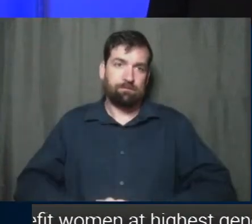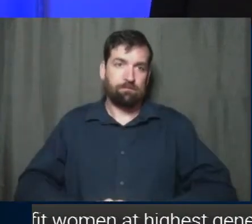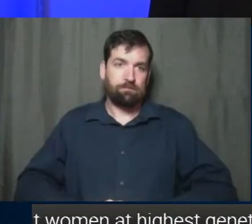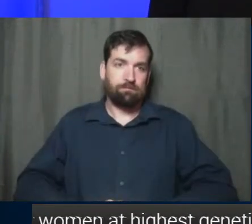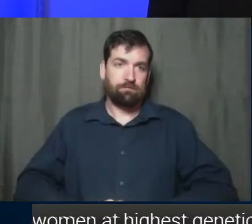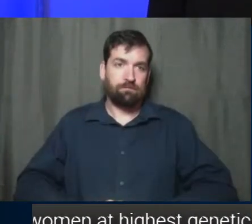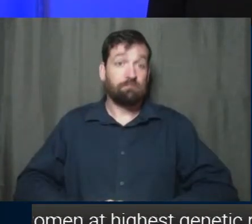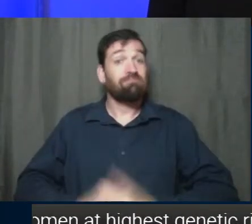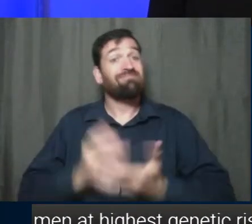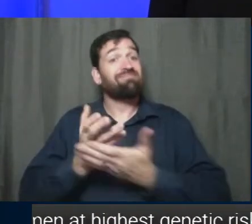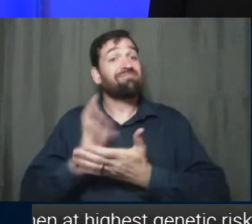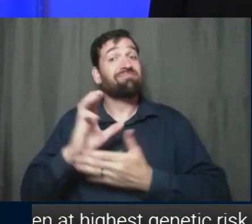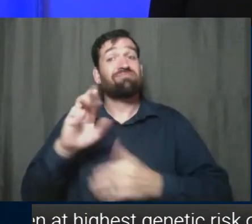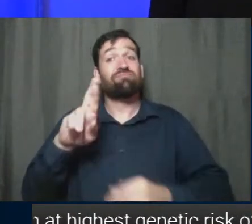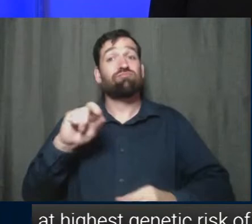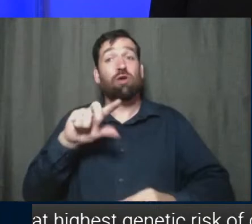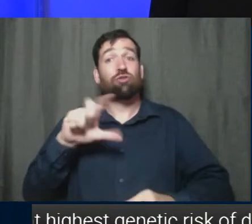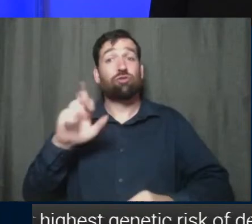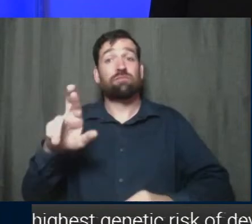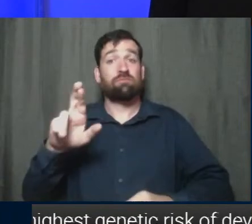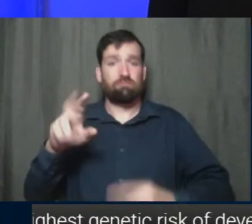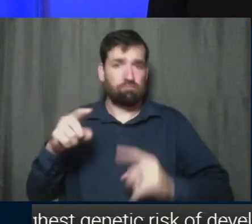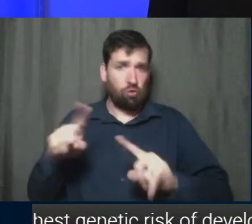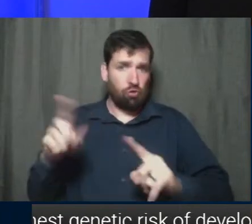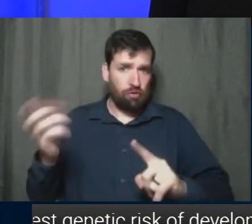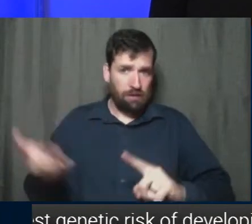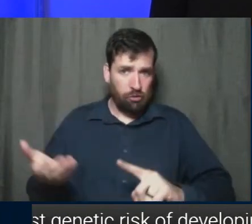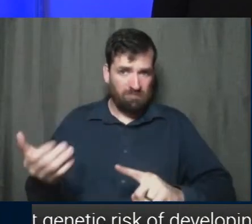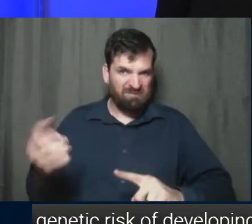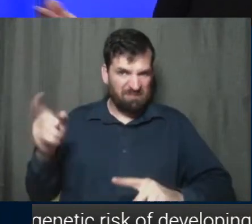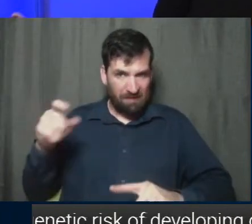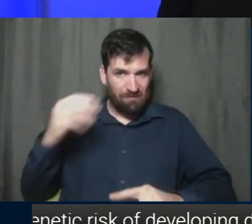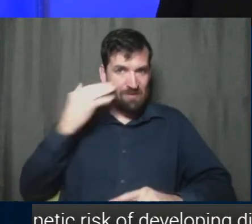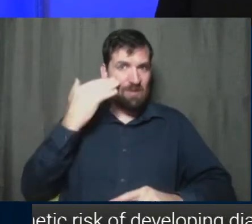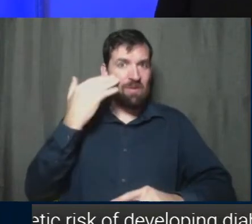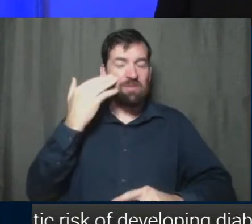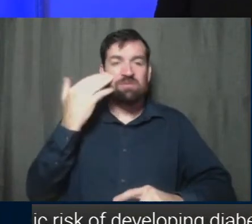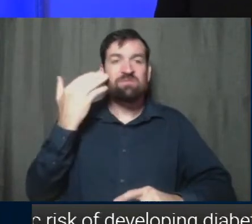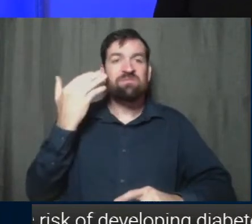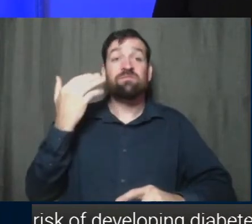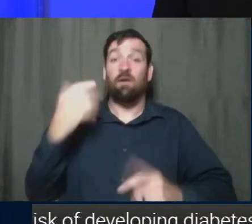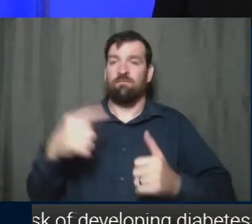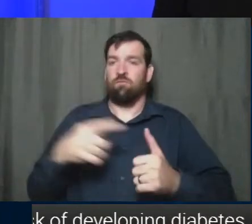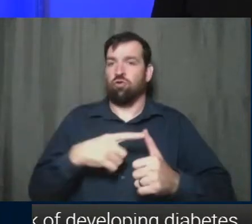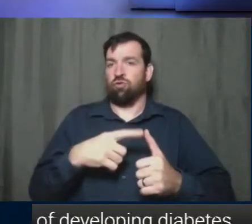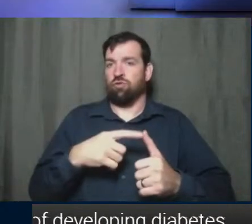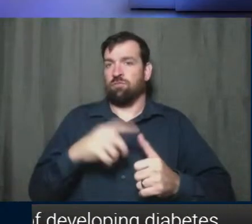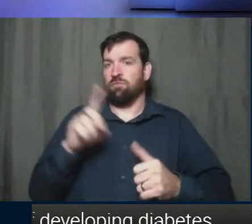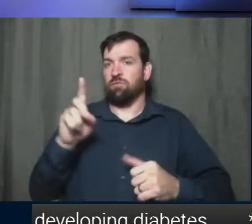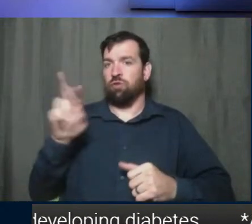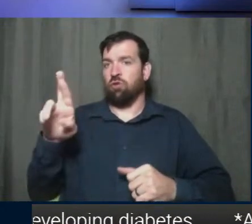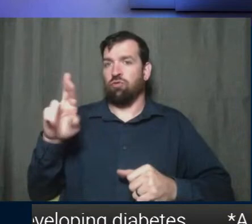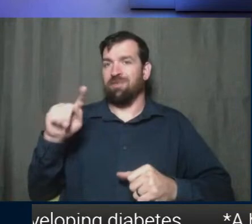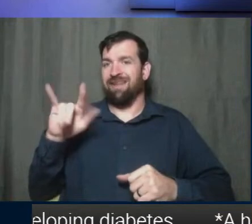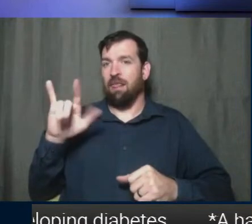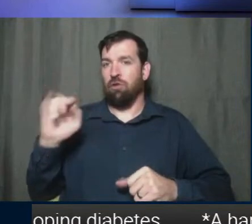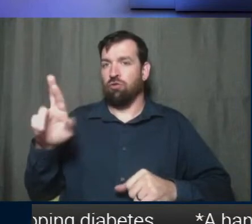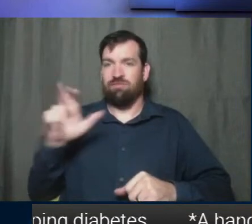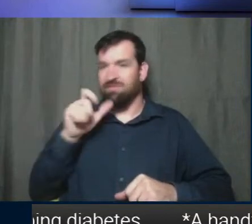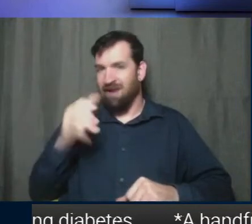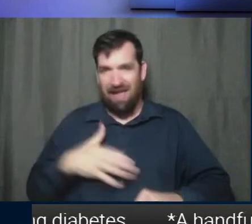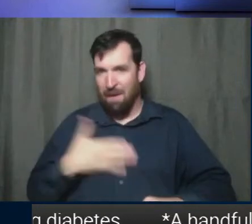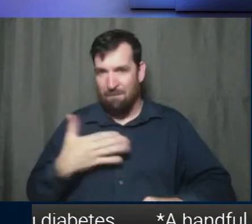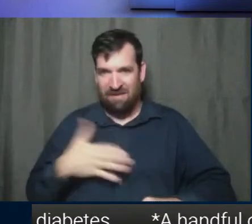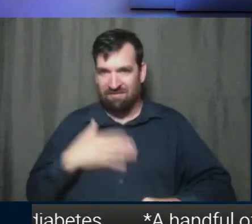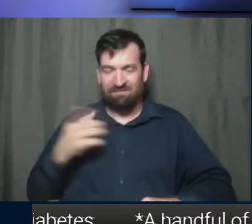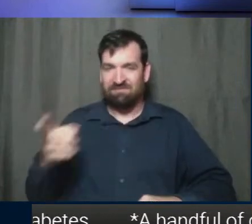All right, Roger. While I have you here, we've got to know. We want to know well, first of all, Dr. Taylor was not happy that he said you put me